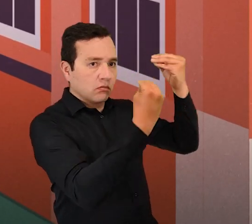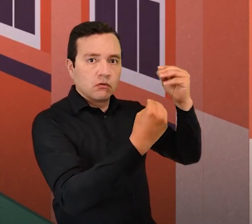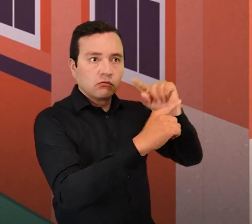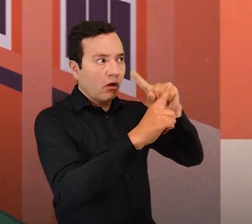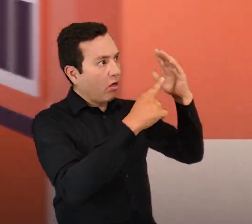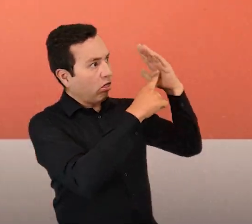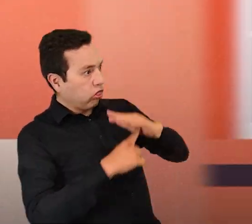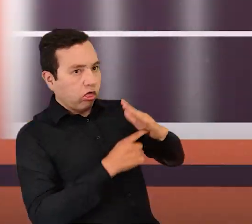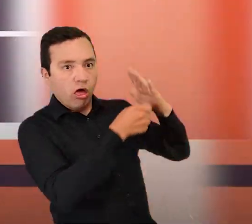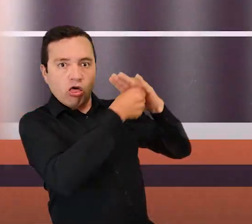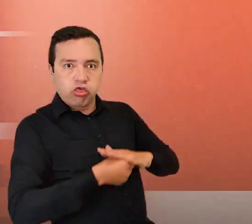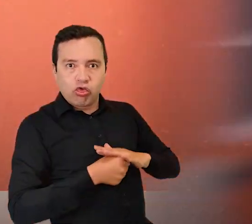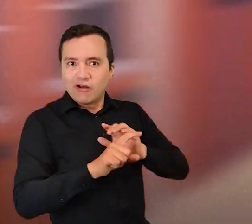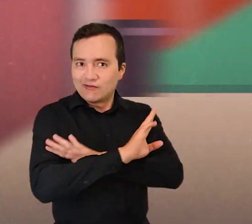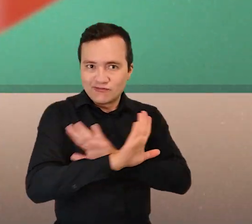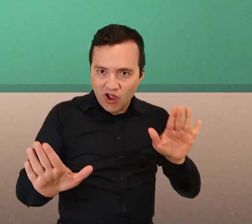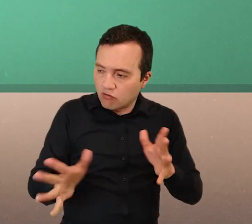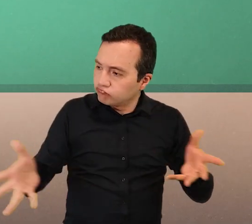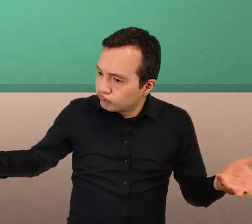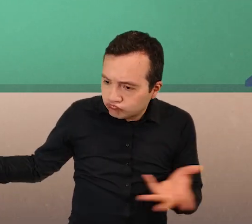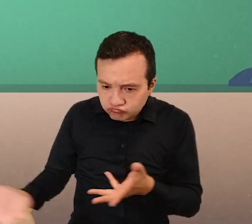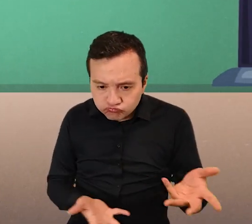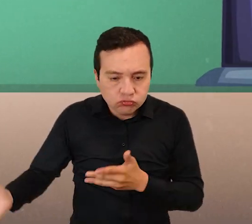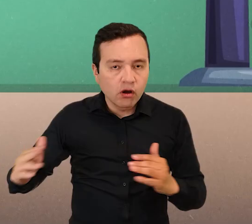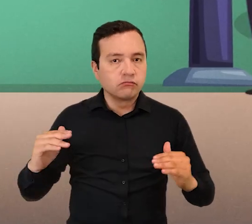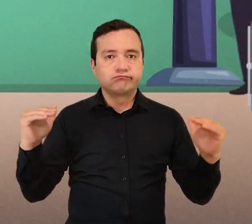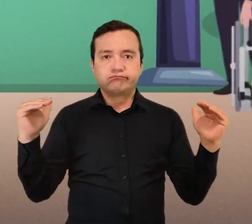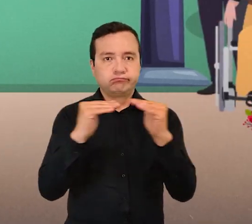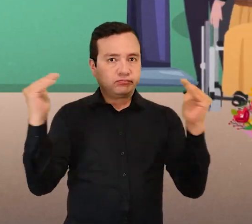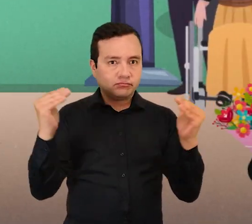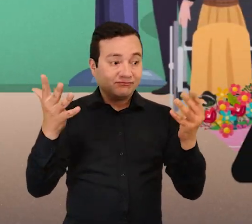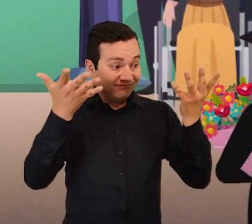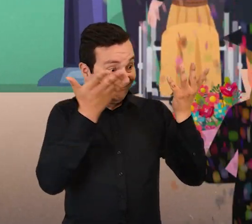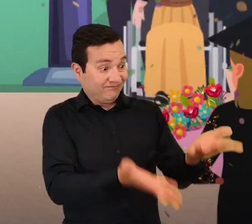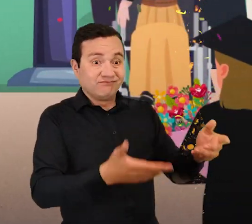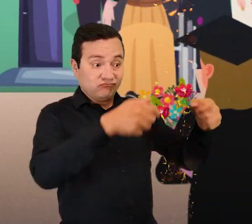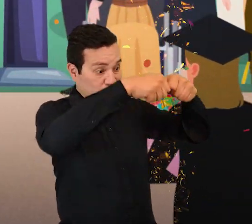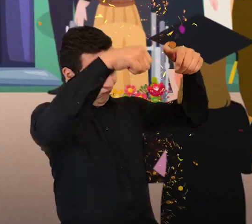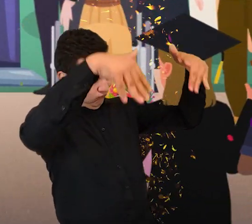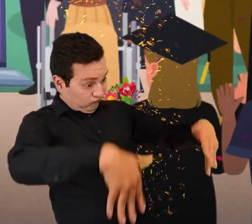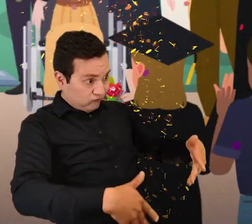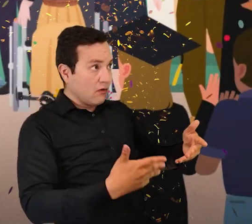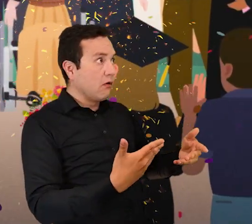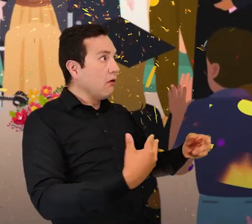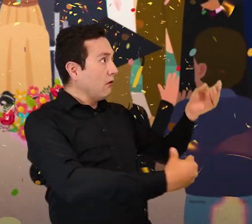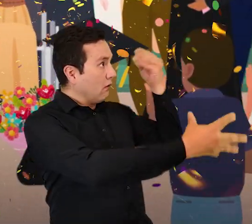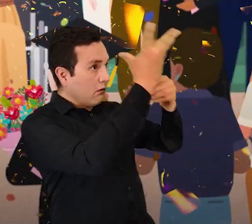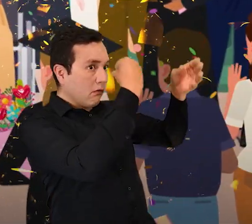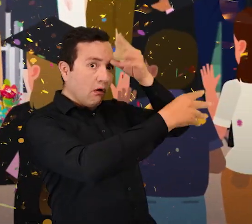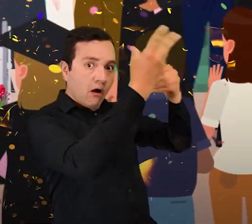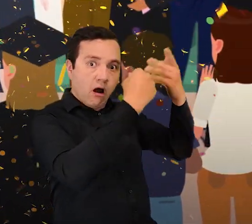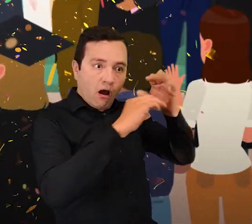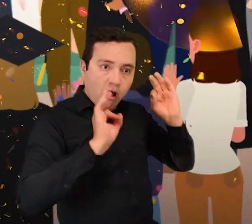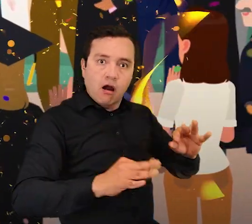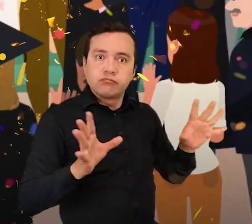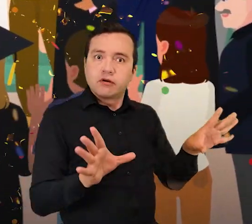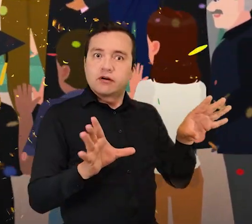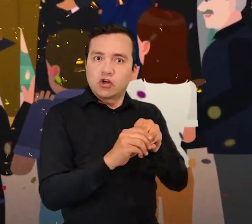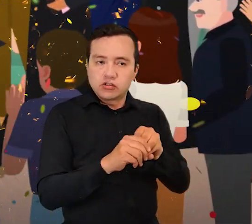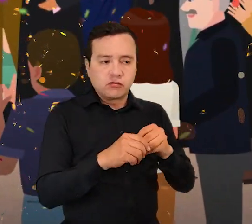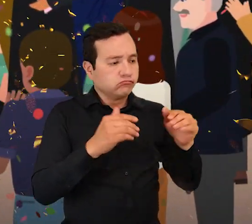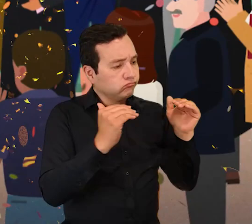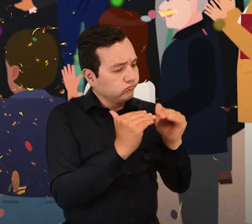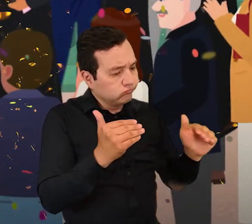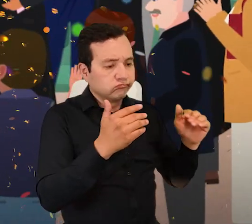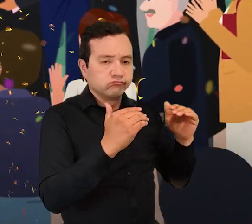discrimination and on the basis of equal opportunity, ensuring an inclusive education system at all levels, as well as